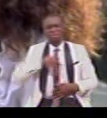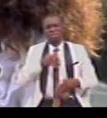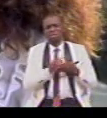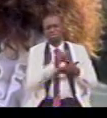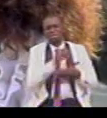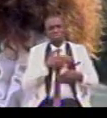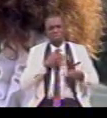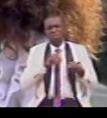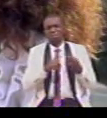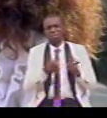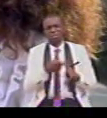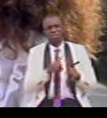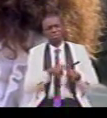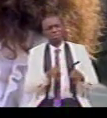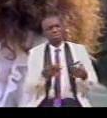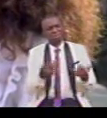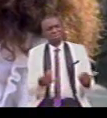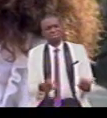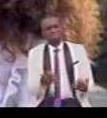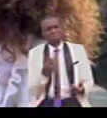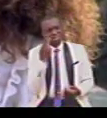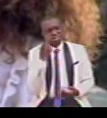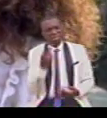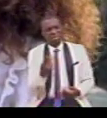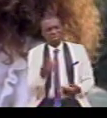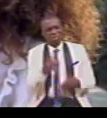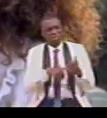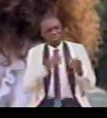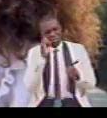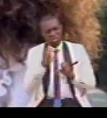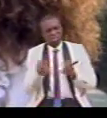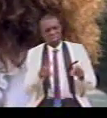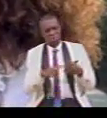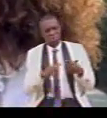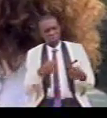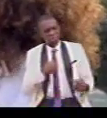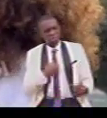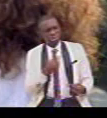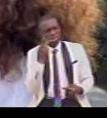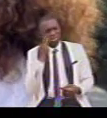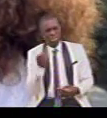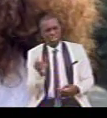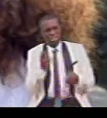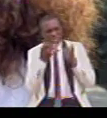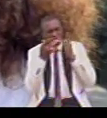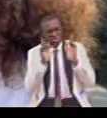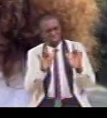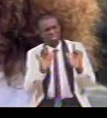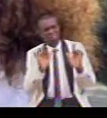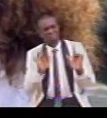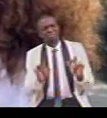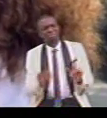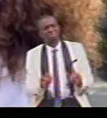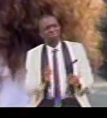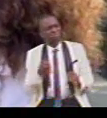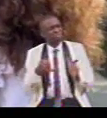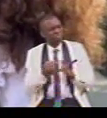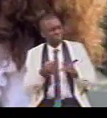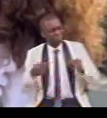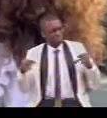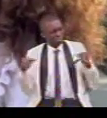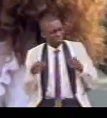itchy big person look at what he said and what he did look at the criticism it buys